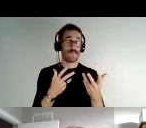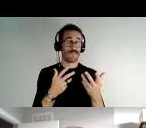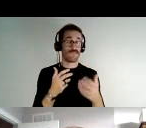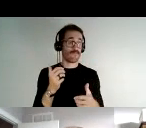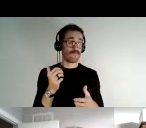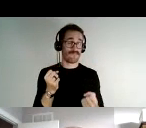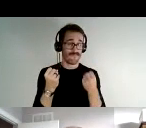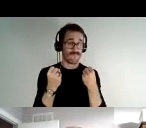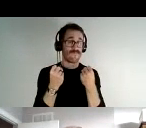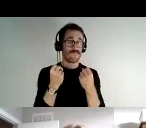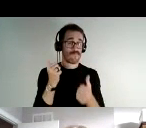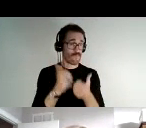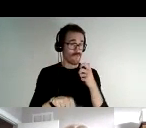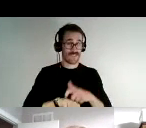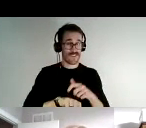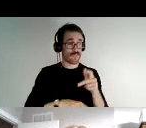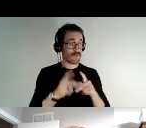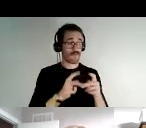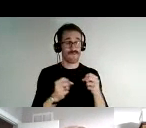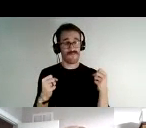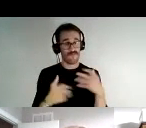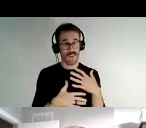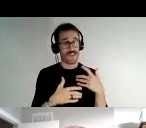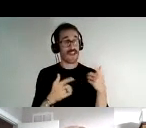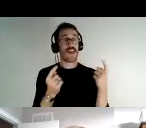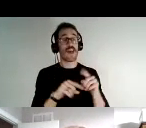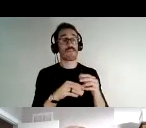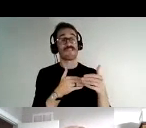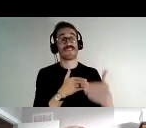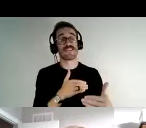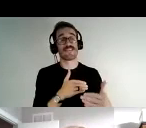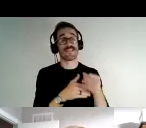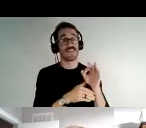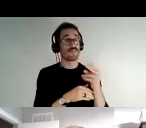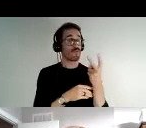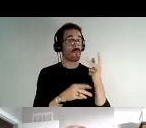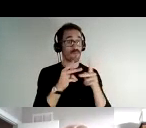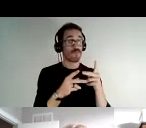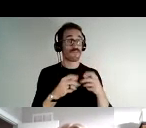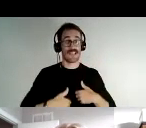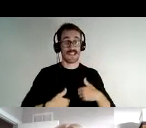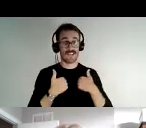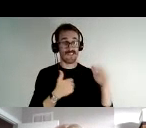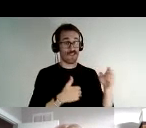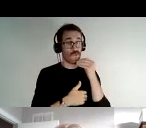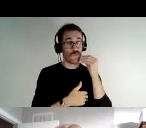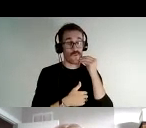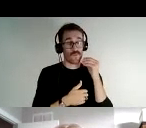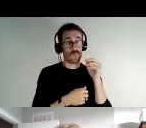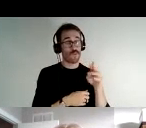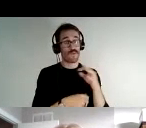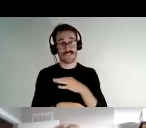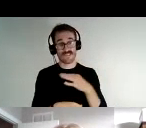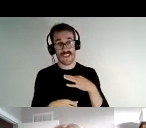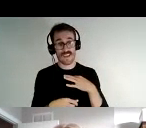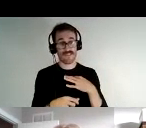they're afraid of repercussions. So if it's resident against resident or a particular staff person, they're